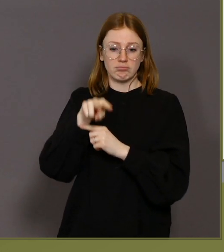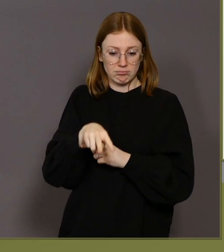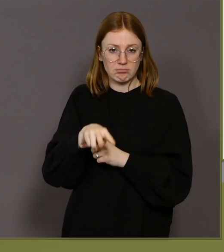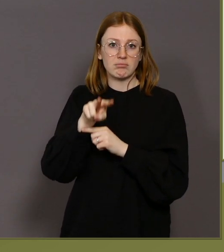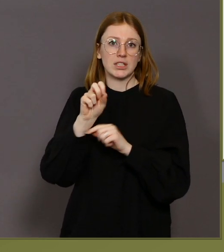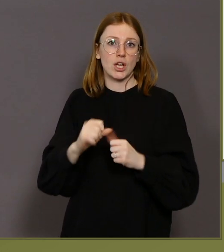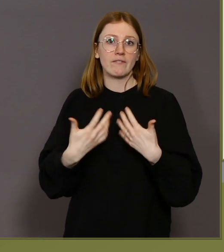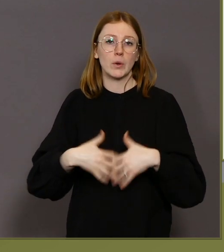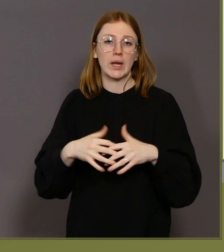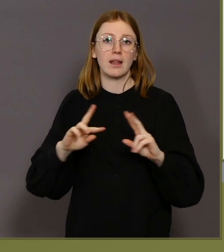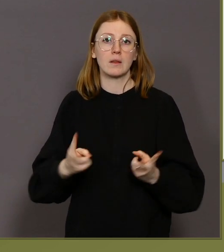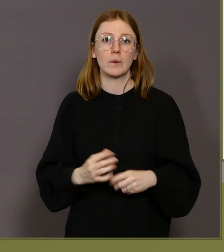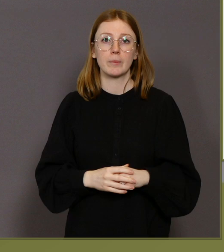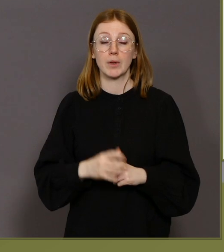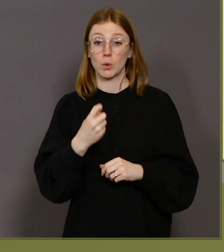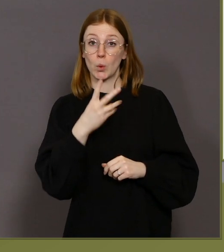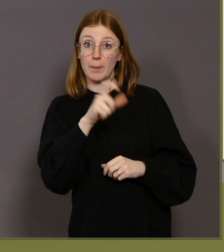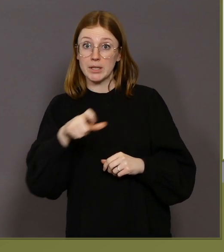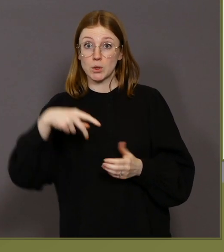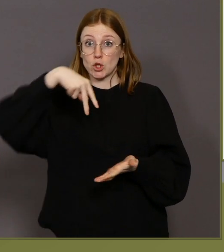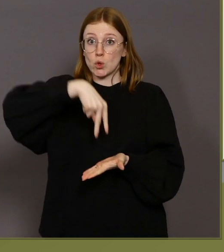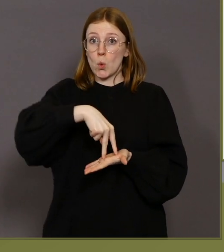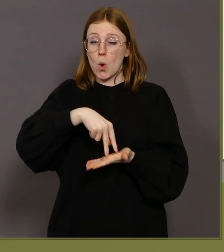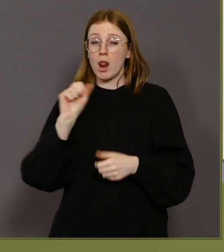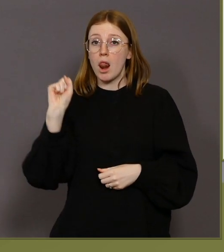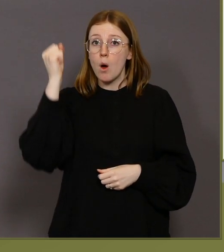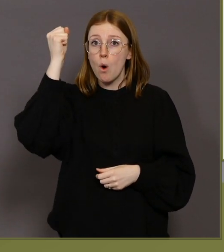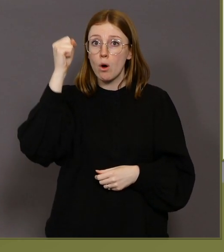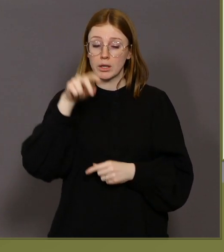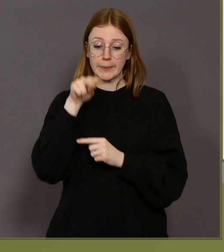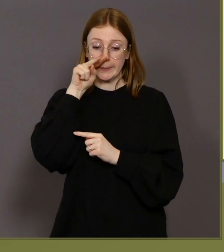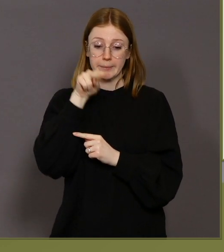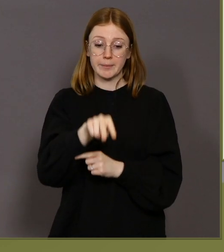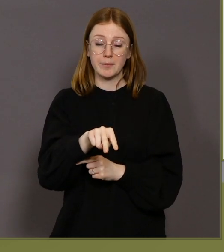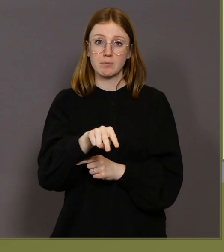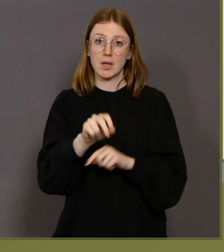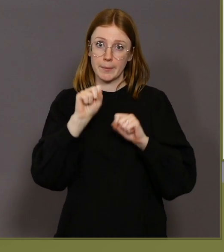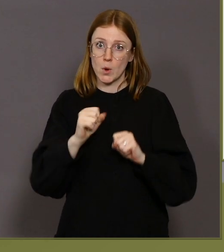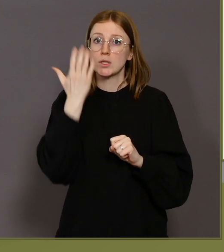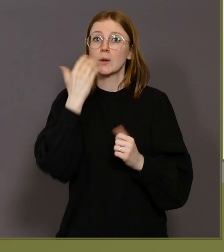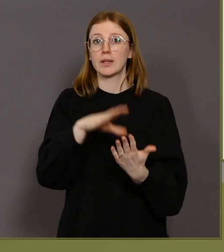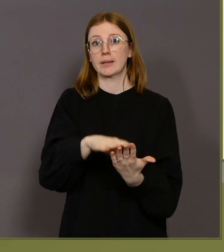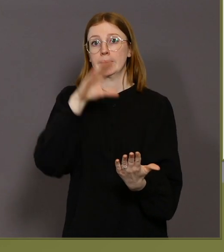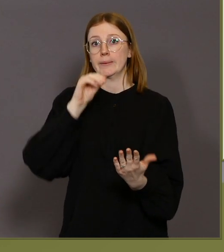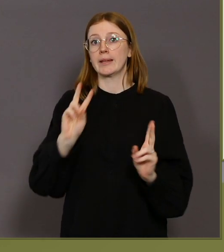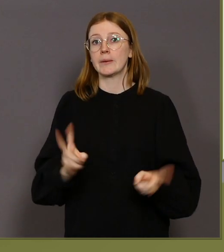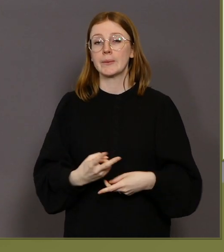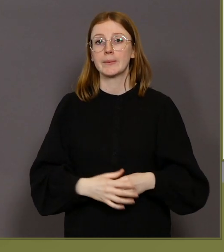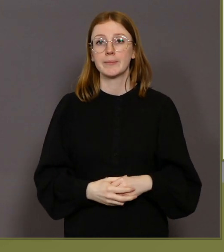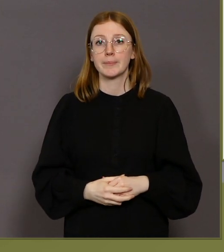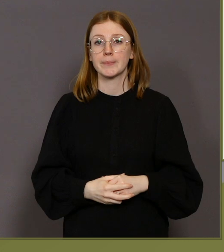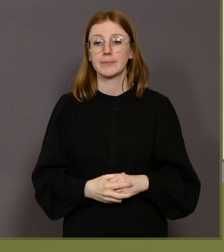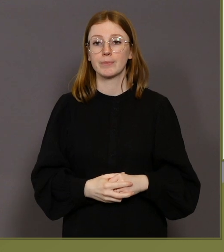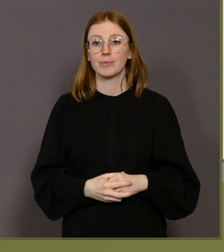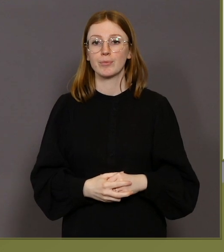And some people are standing there and are tall, and also they need to be able to read the text.